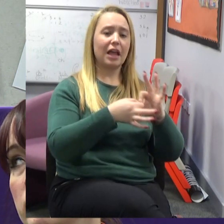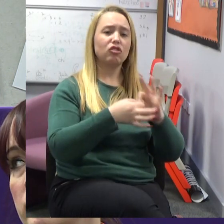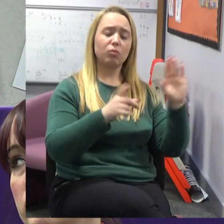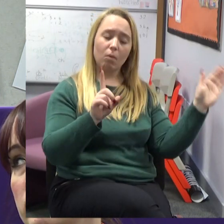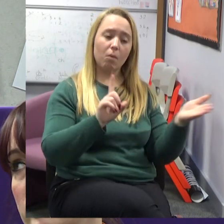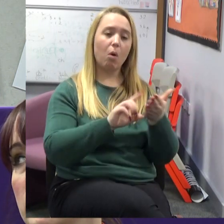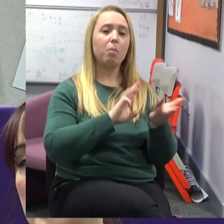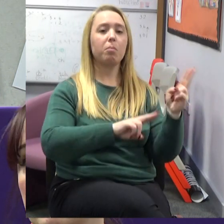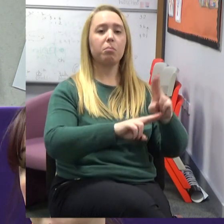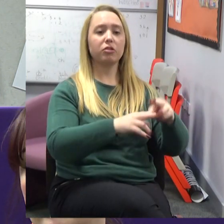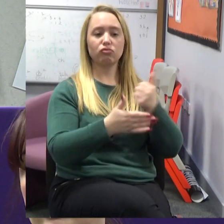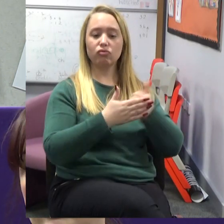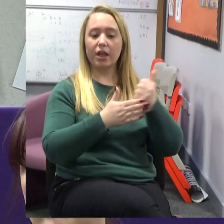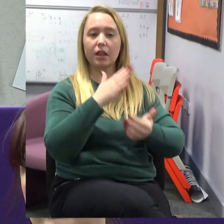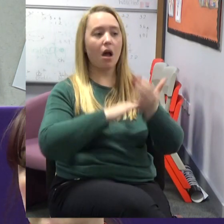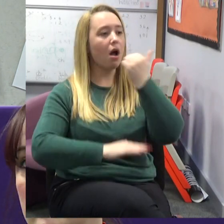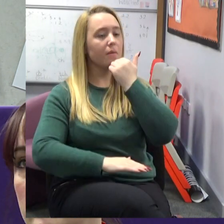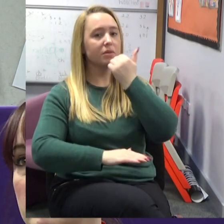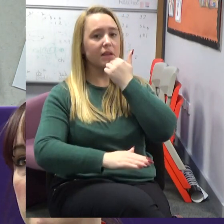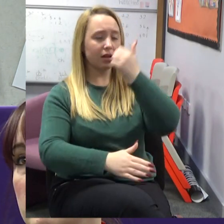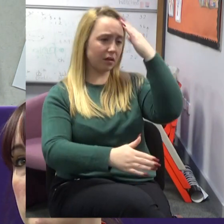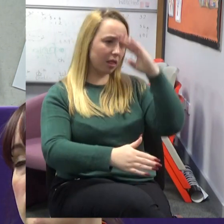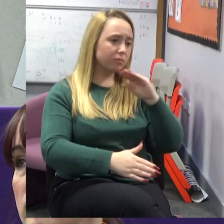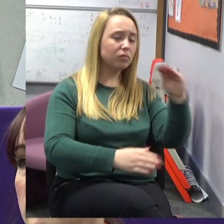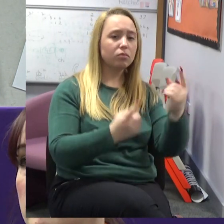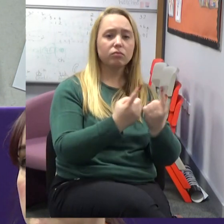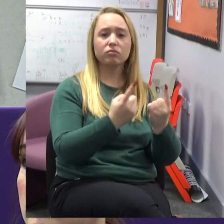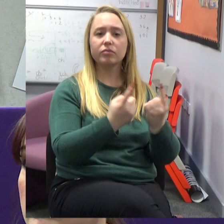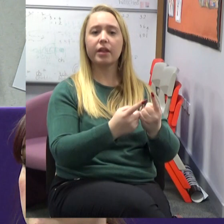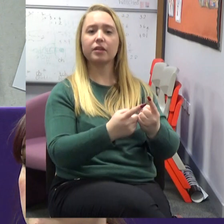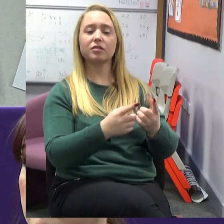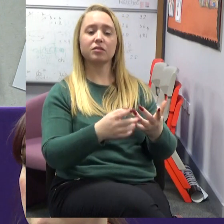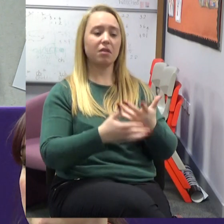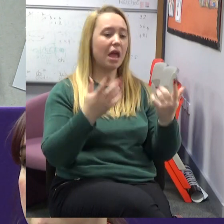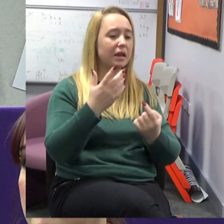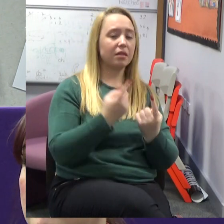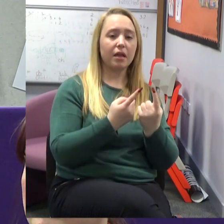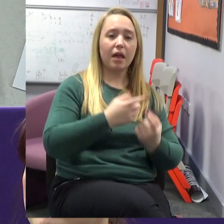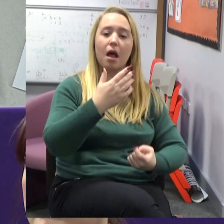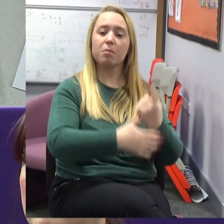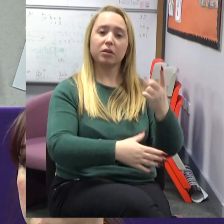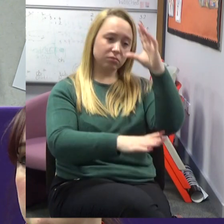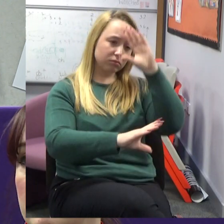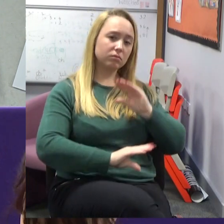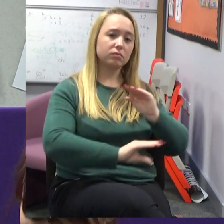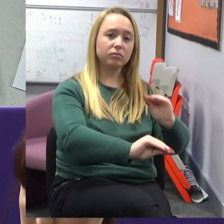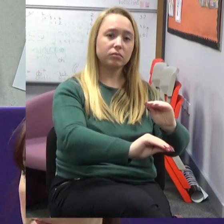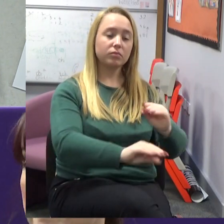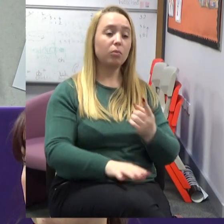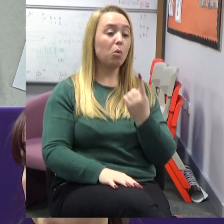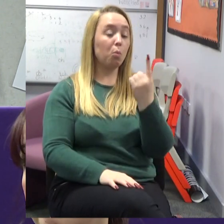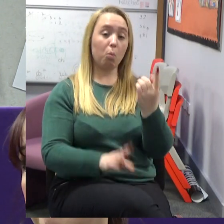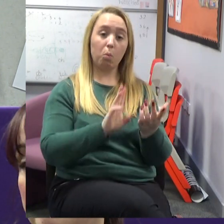all our parents, and we keep them updated quite regularly on progress and things that come up with the children. One of